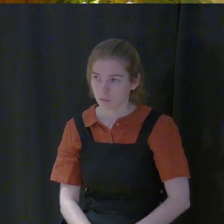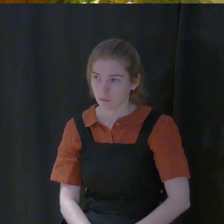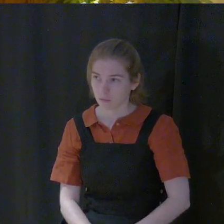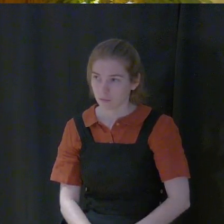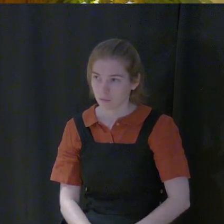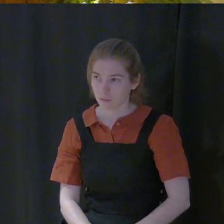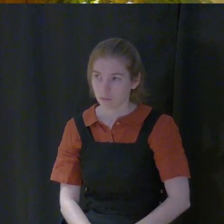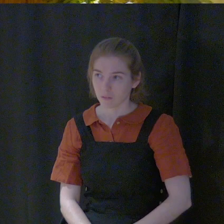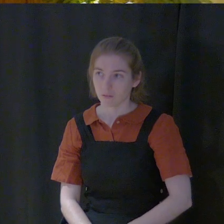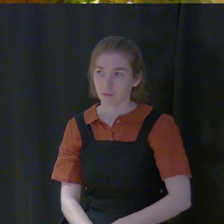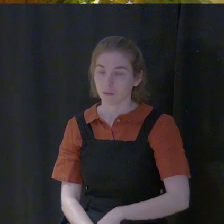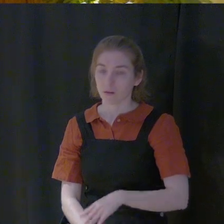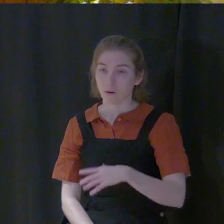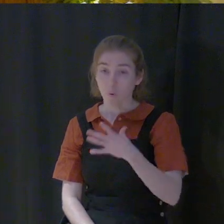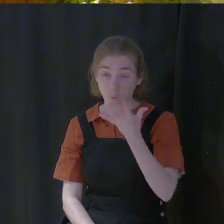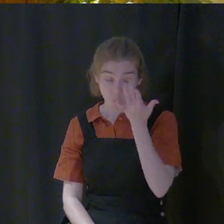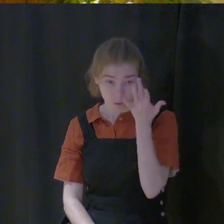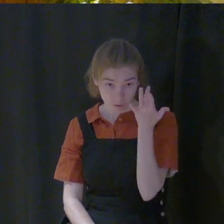Why?